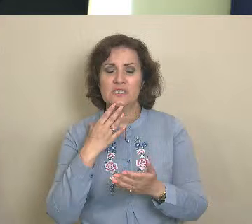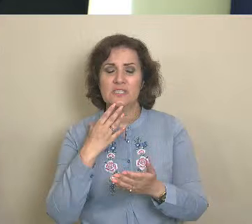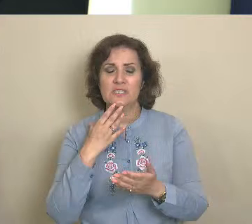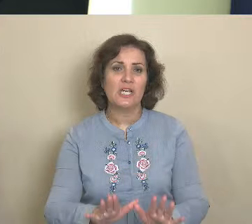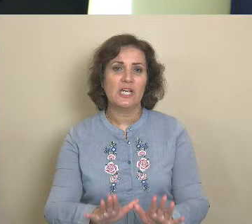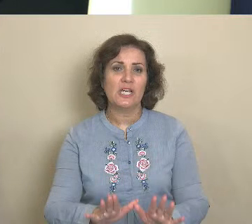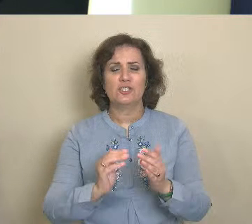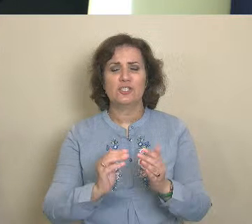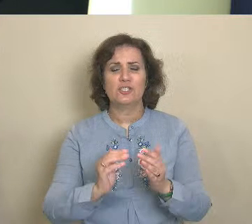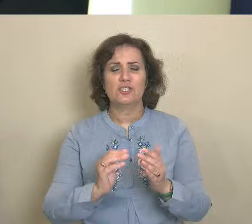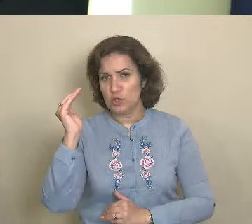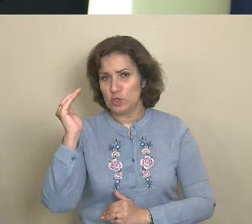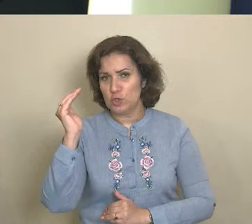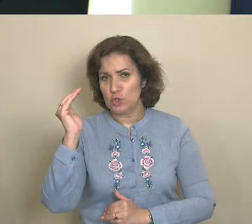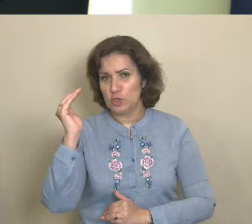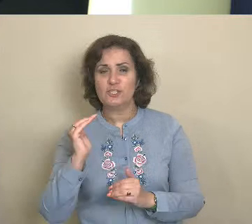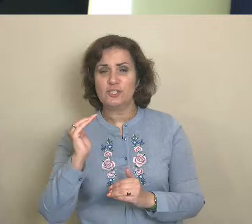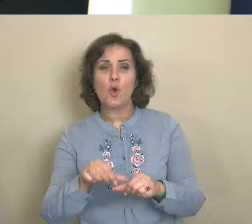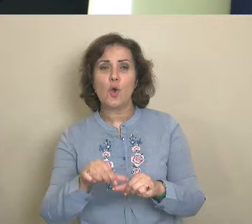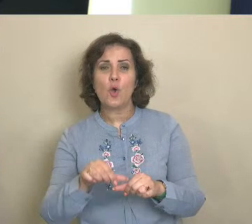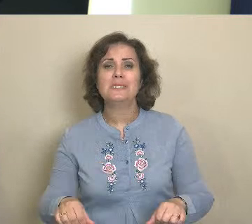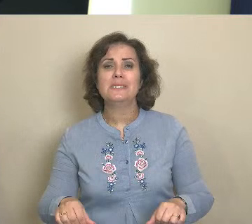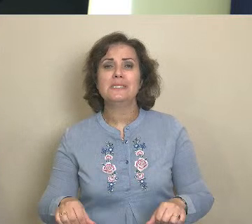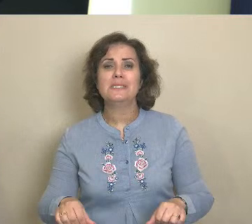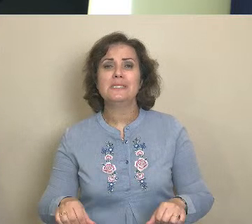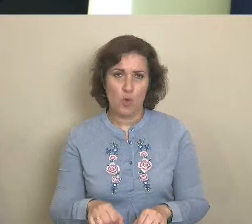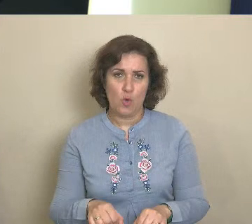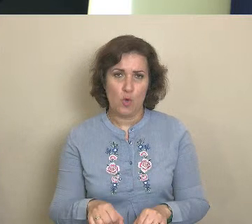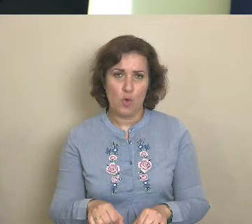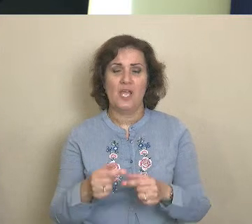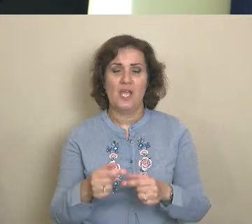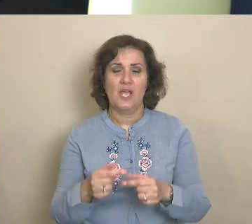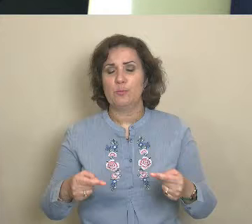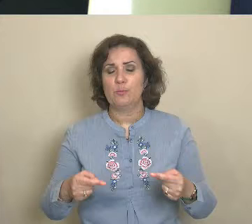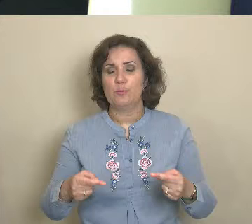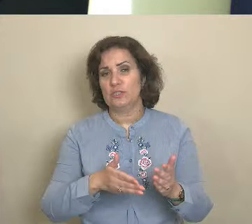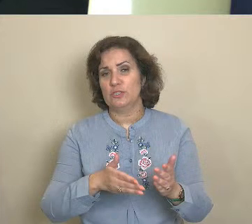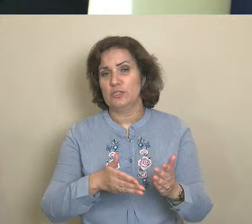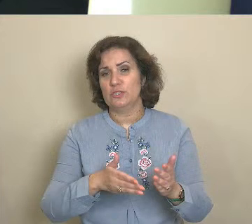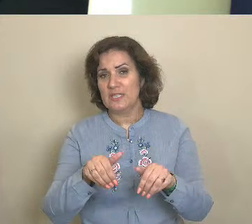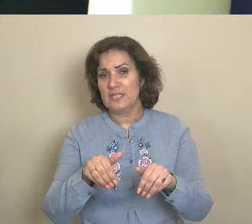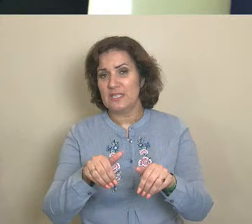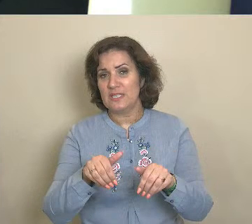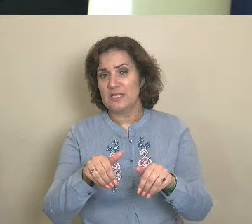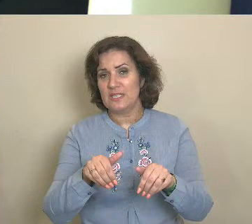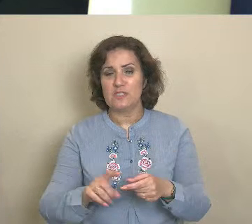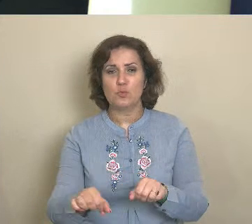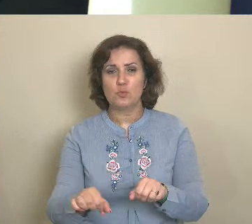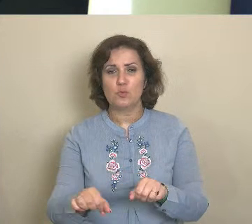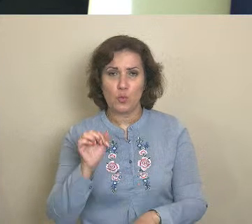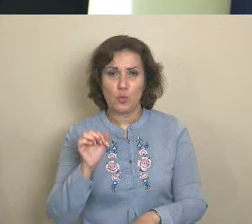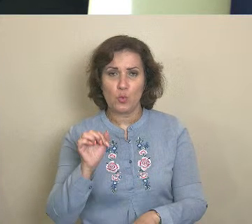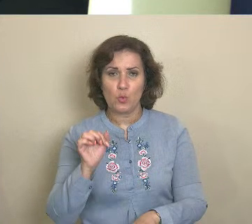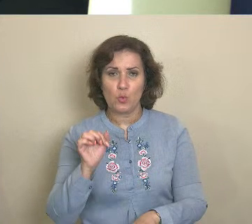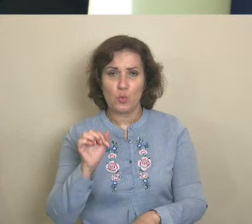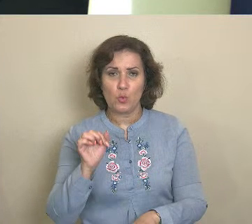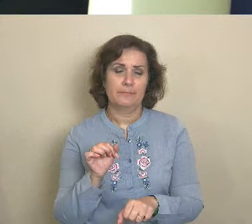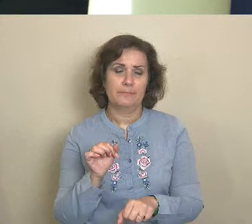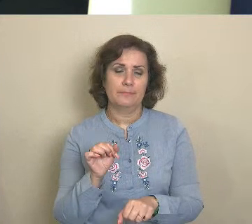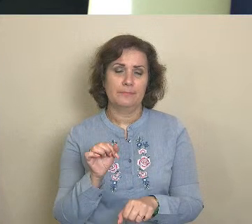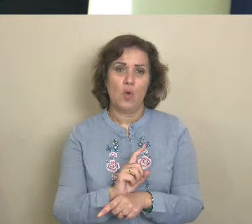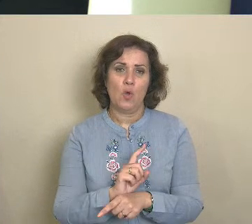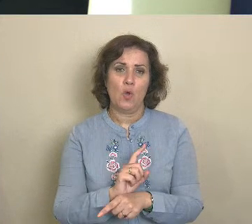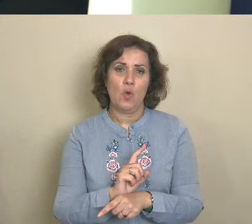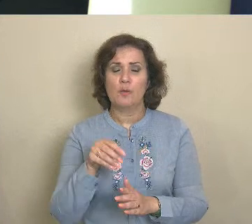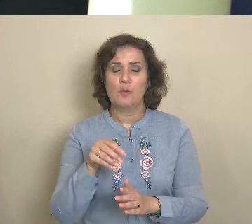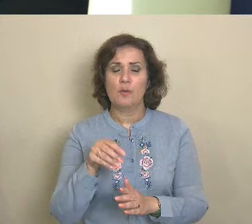of cancelling their decisions if the TEC of the higher level can cancel the decision due to the